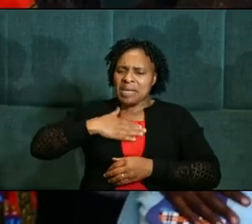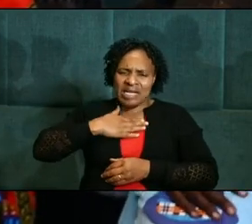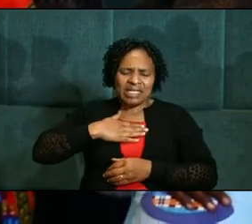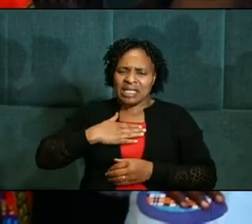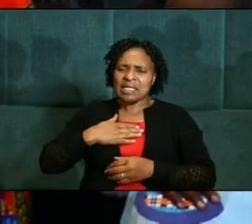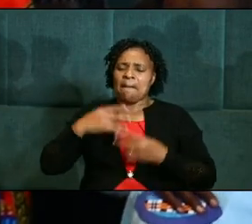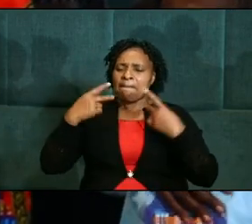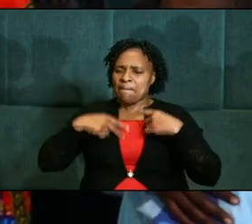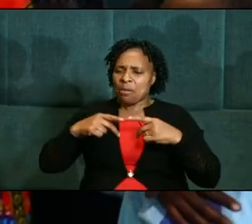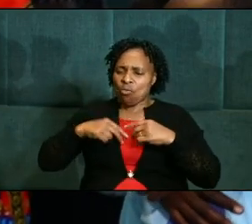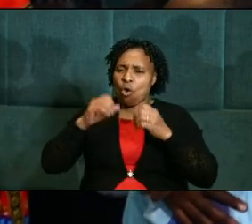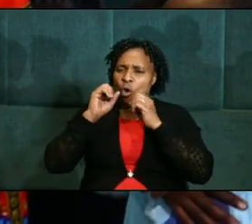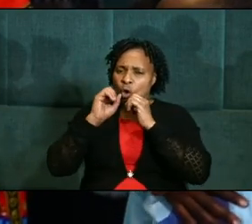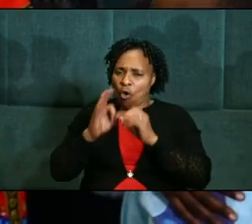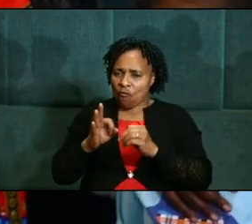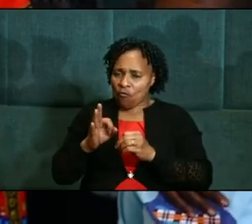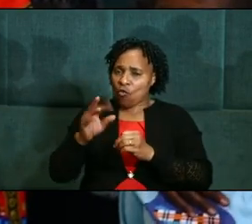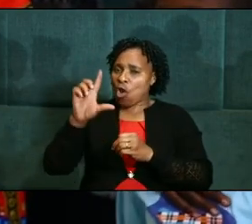Lot